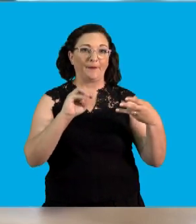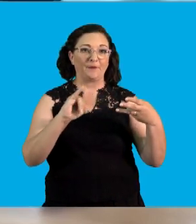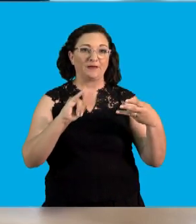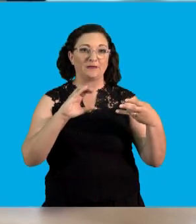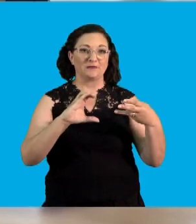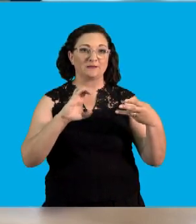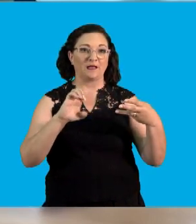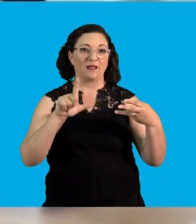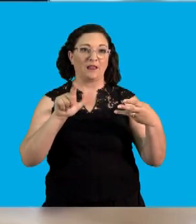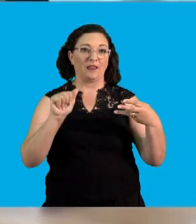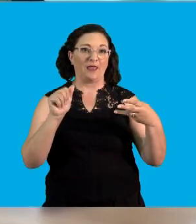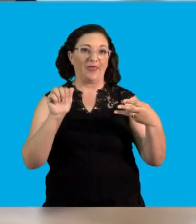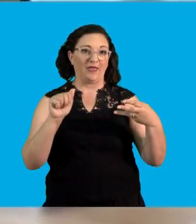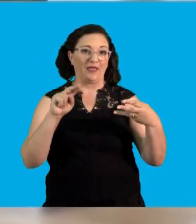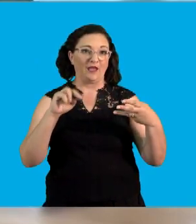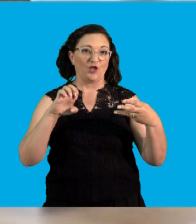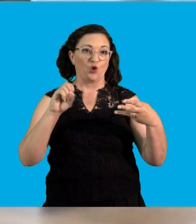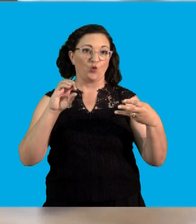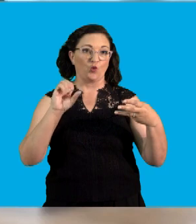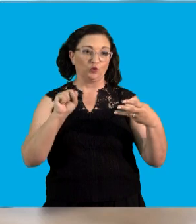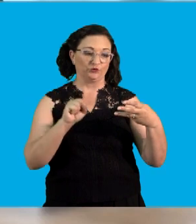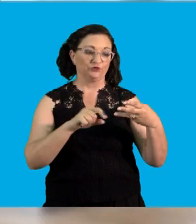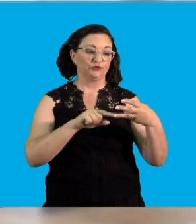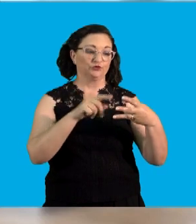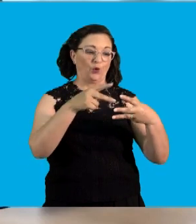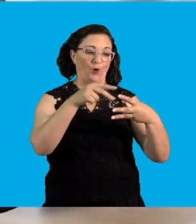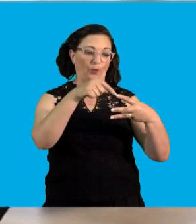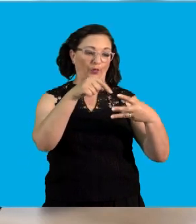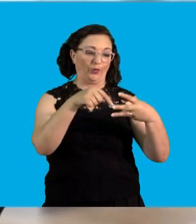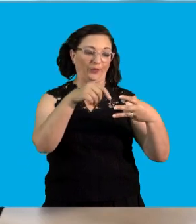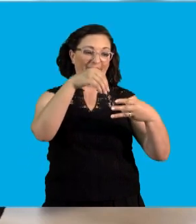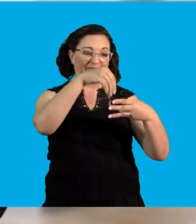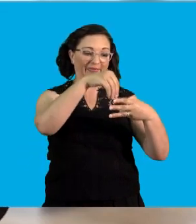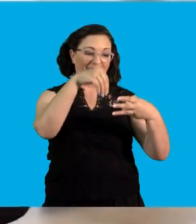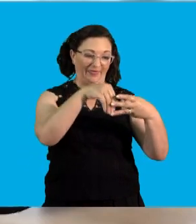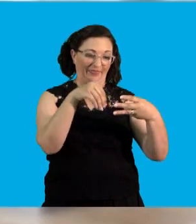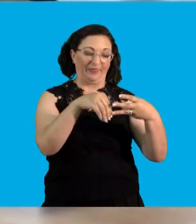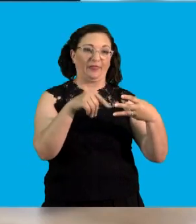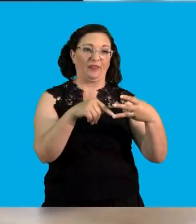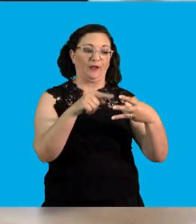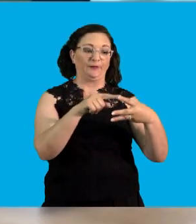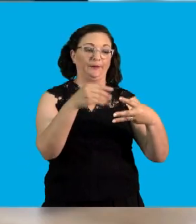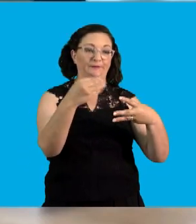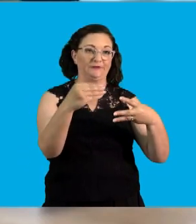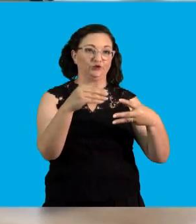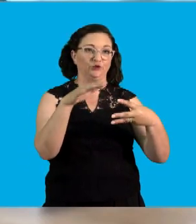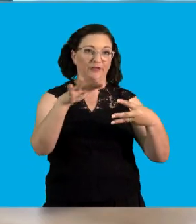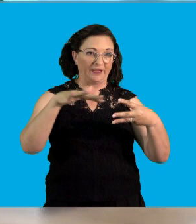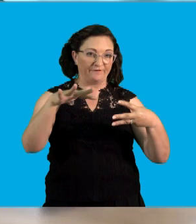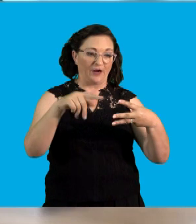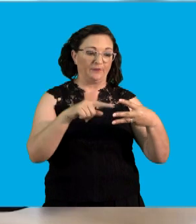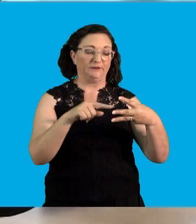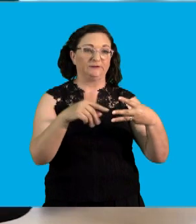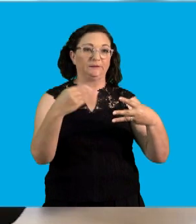have questions on business environment and other questions on business operations. So it will be 20 marks for